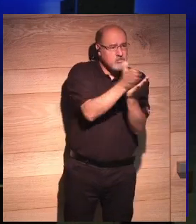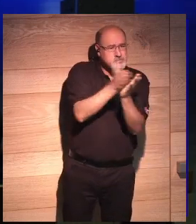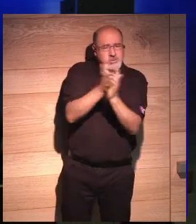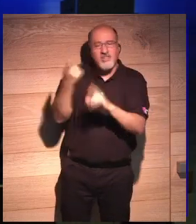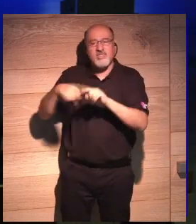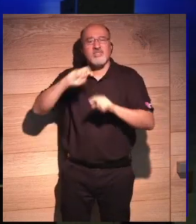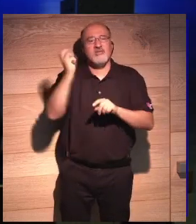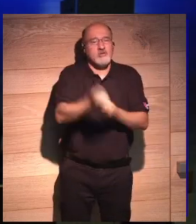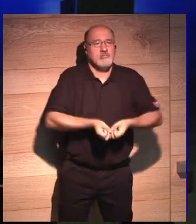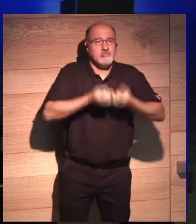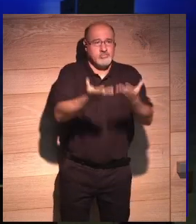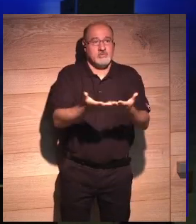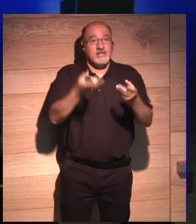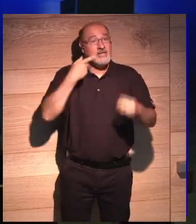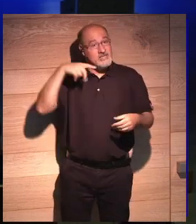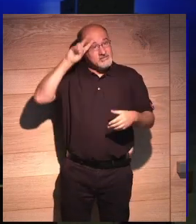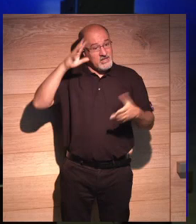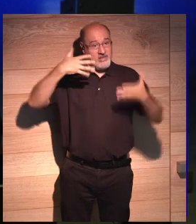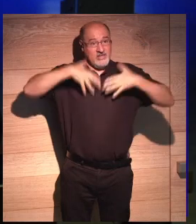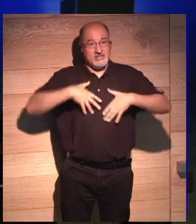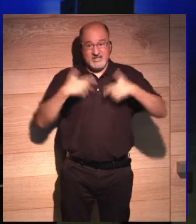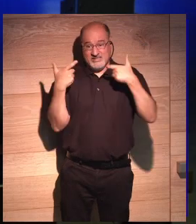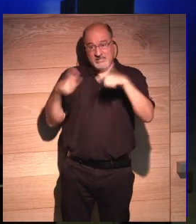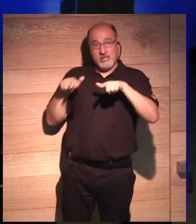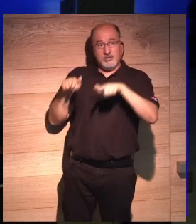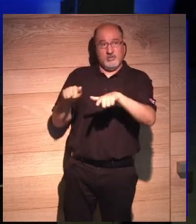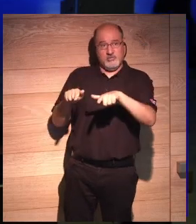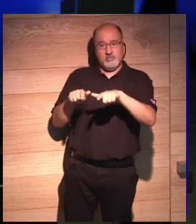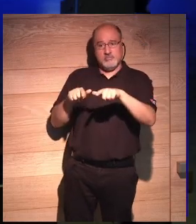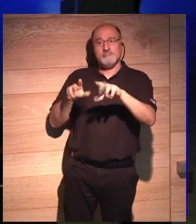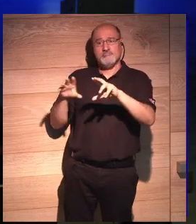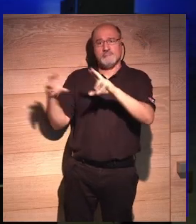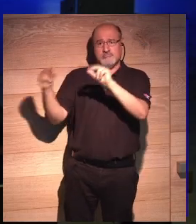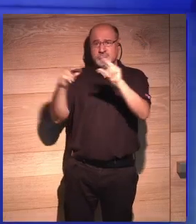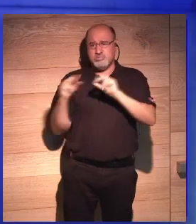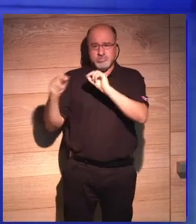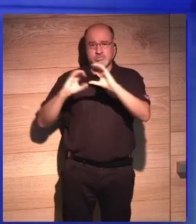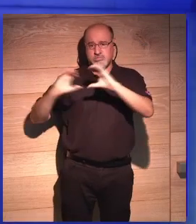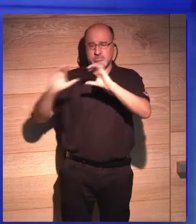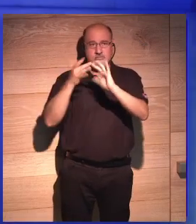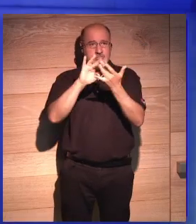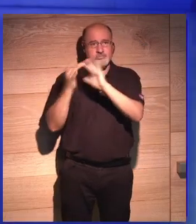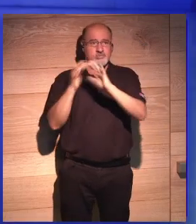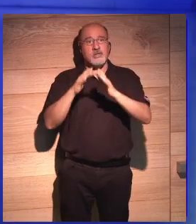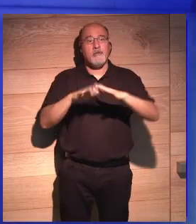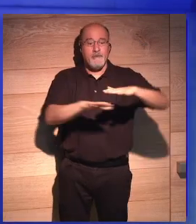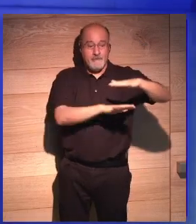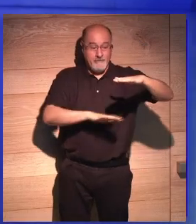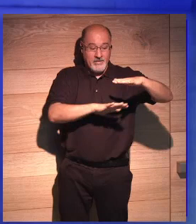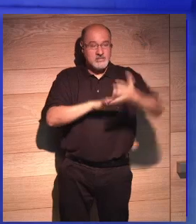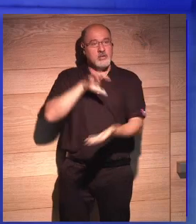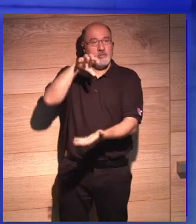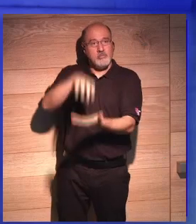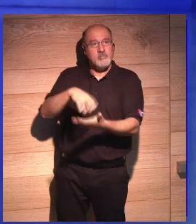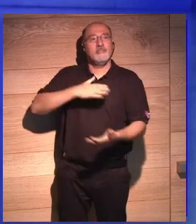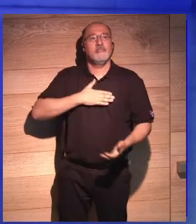experiential sector, there's lots of discussions around the LBE, or the location-based experience. And this is an area that we've been